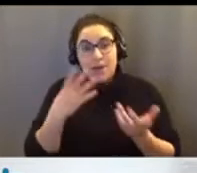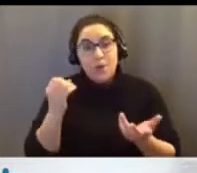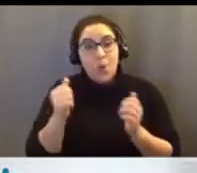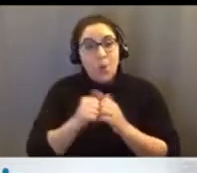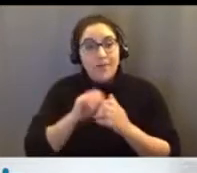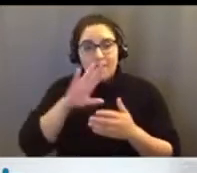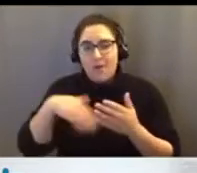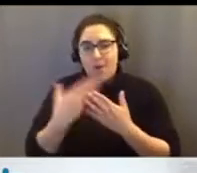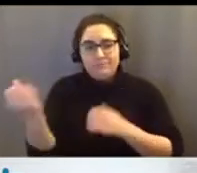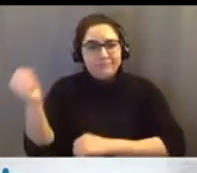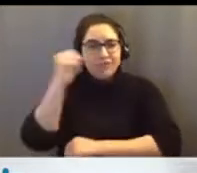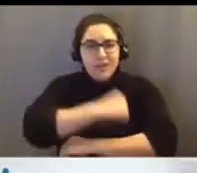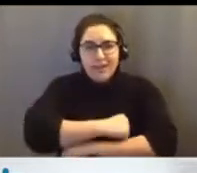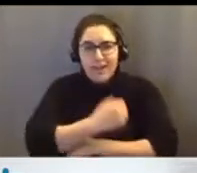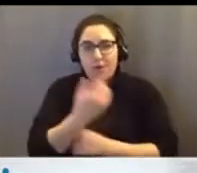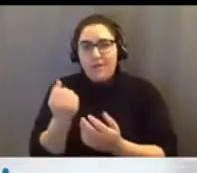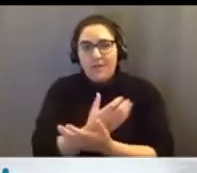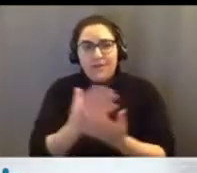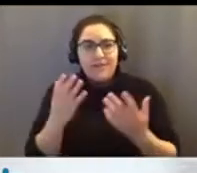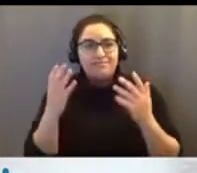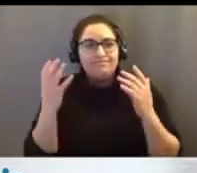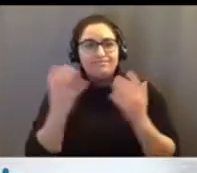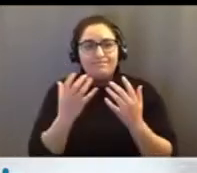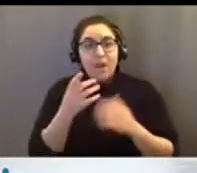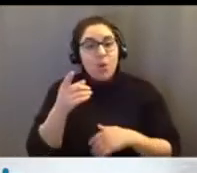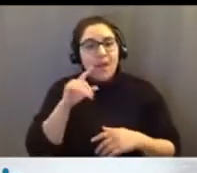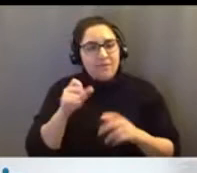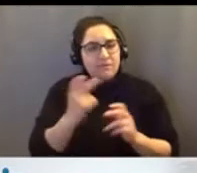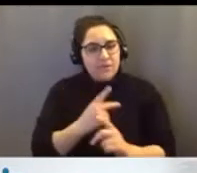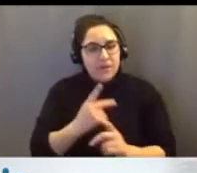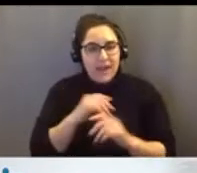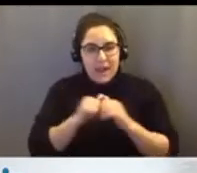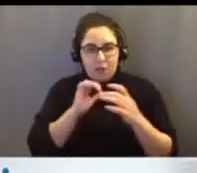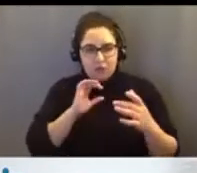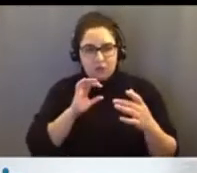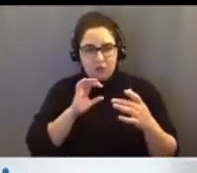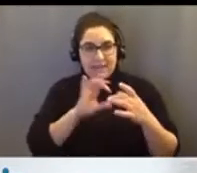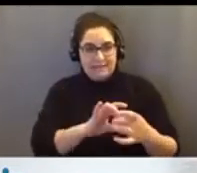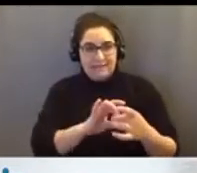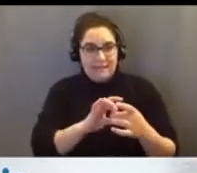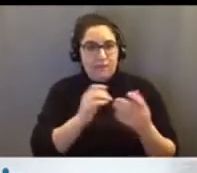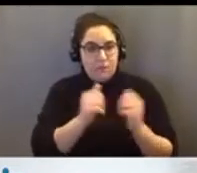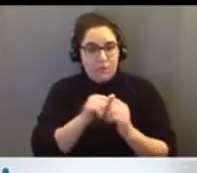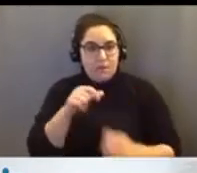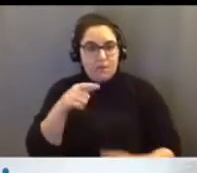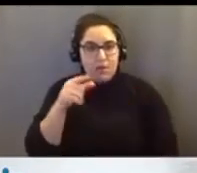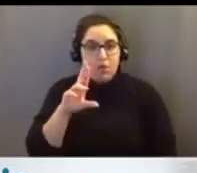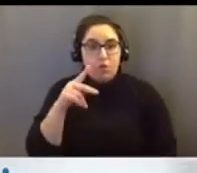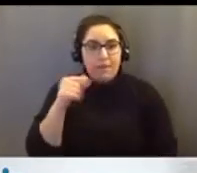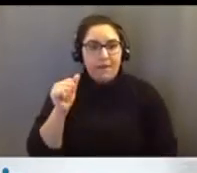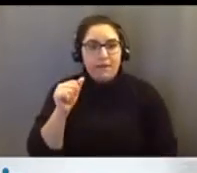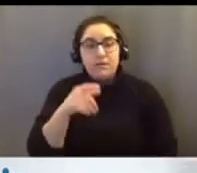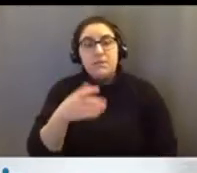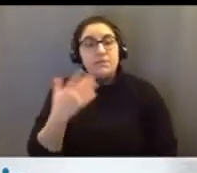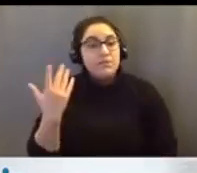whole shutdown and everything, there was just, we had to figure out how we could connect with Lupe. So we started off